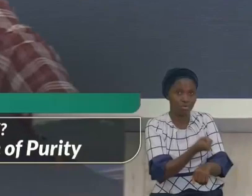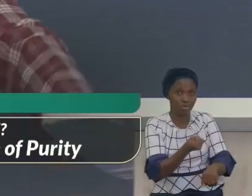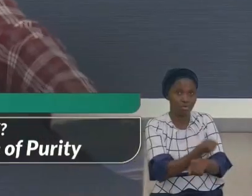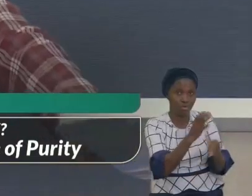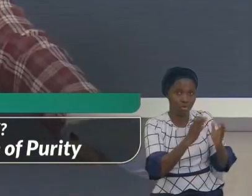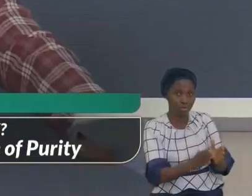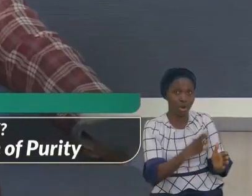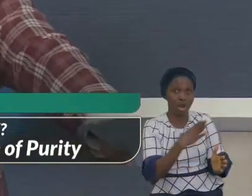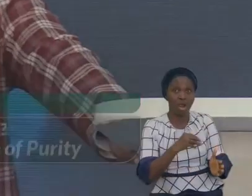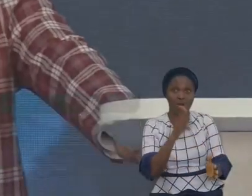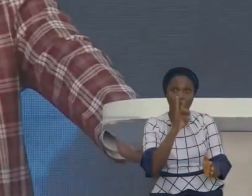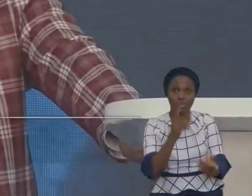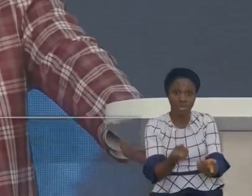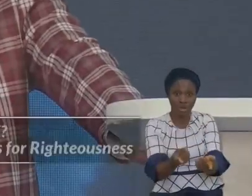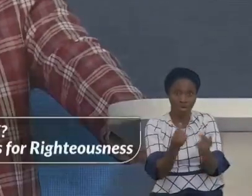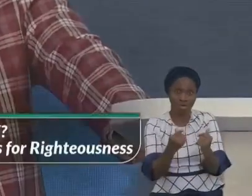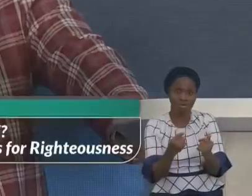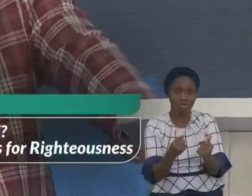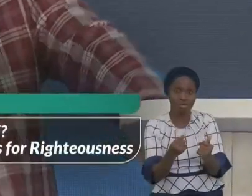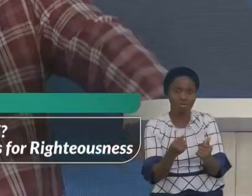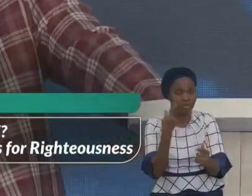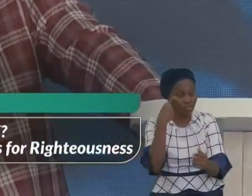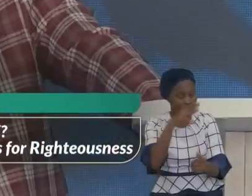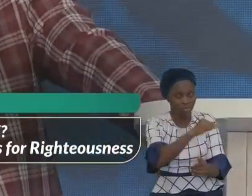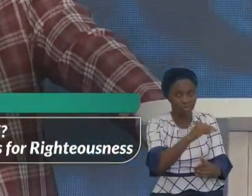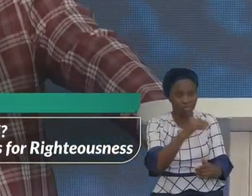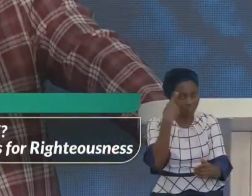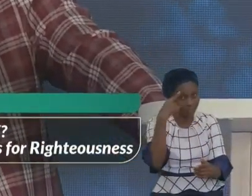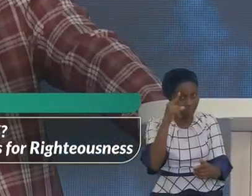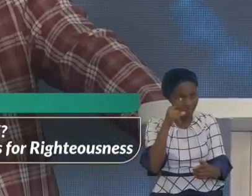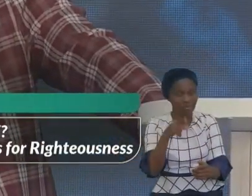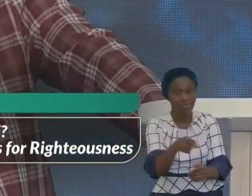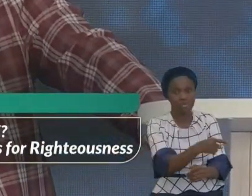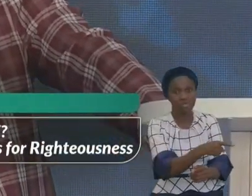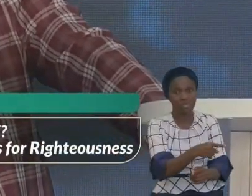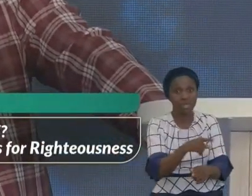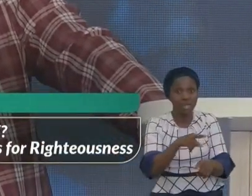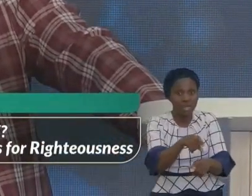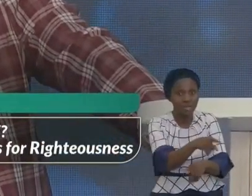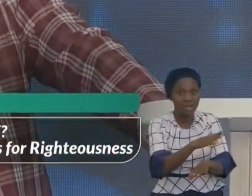have the willingness for righteousness.